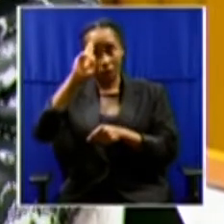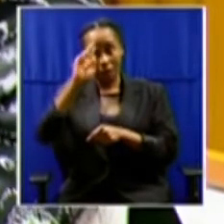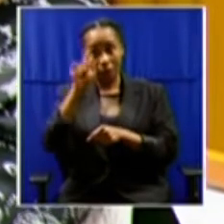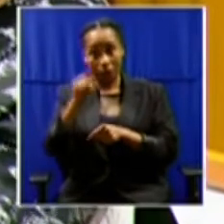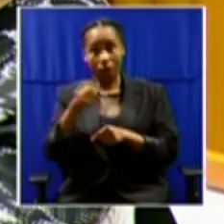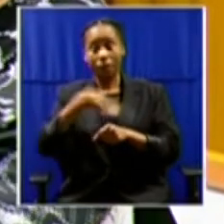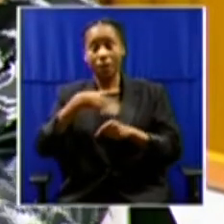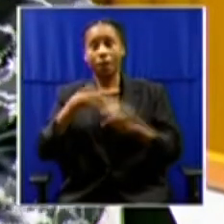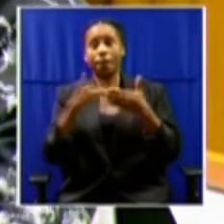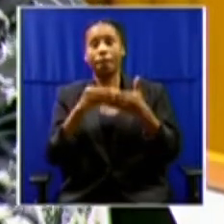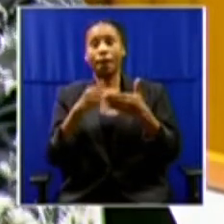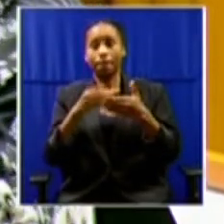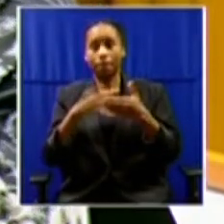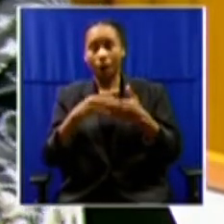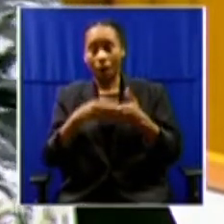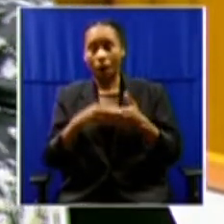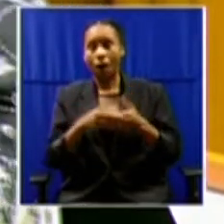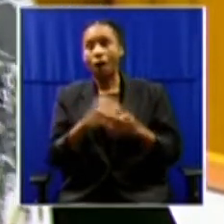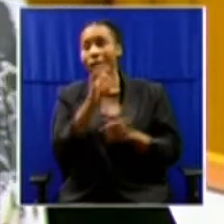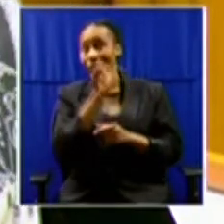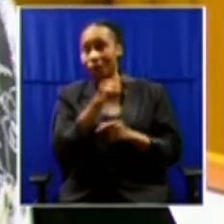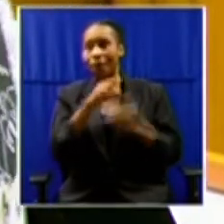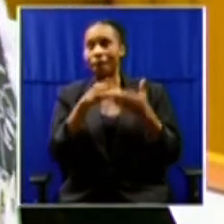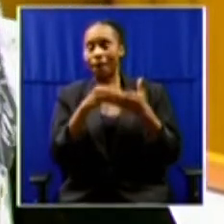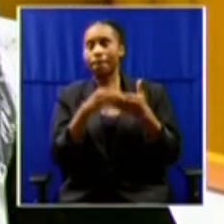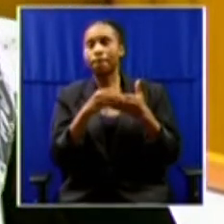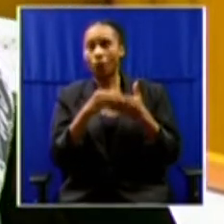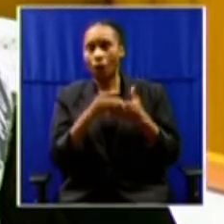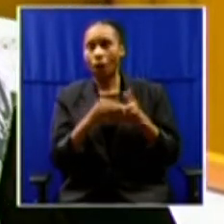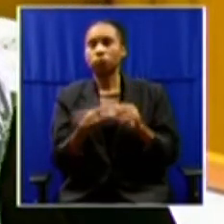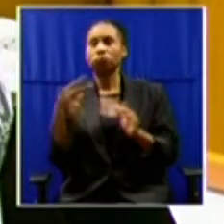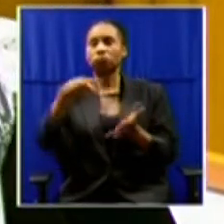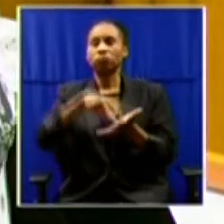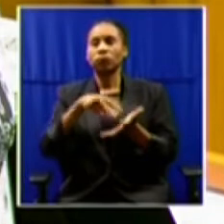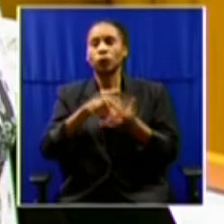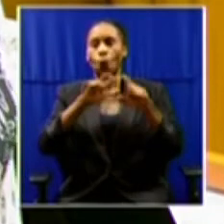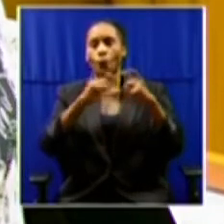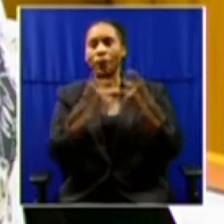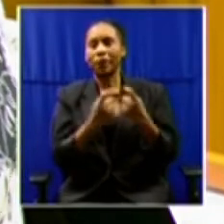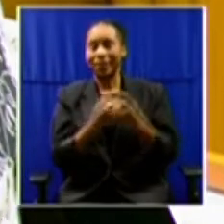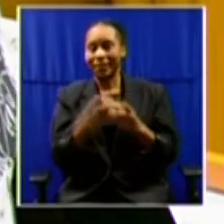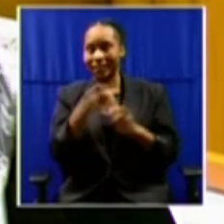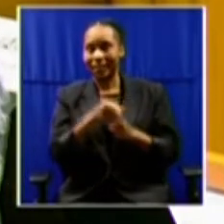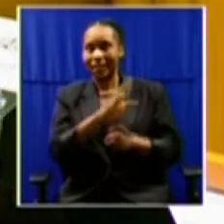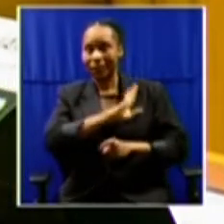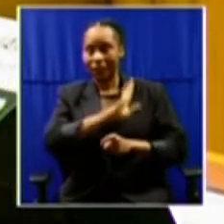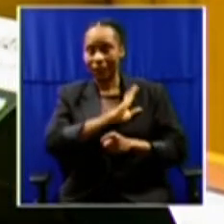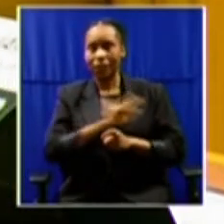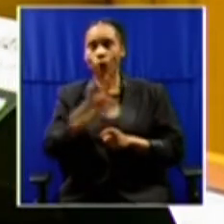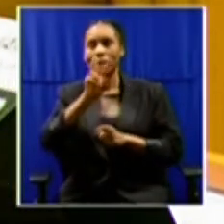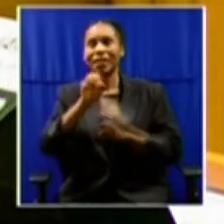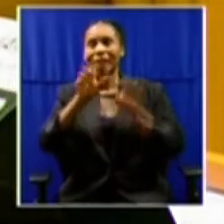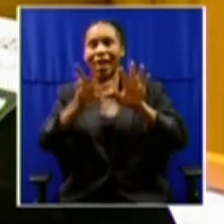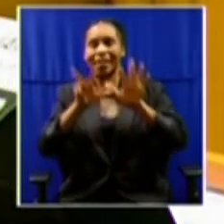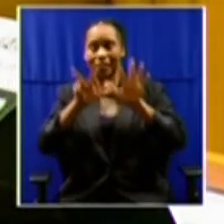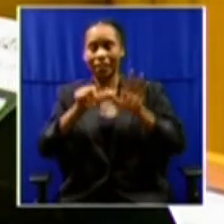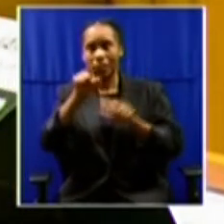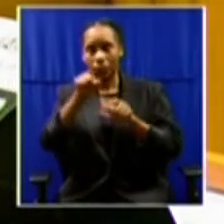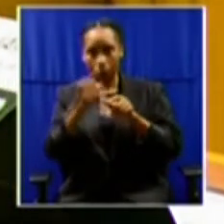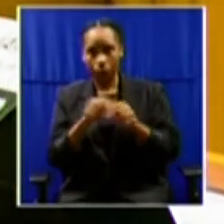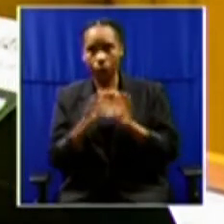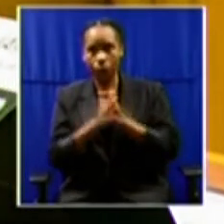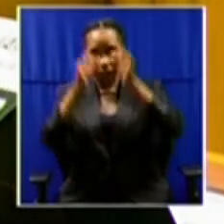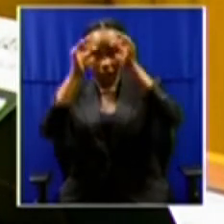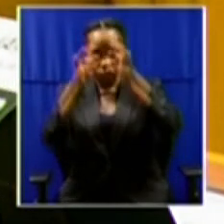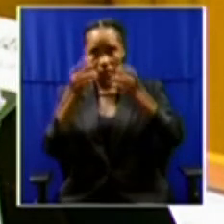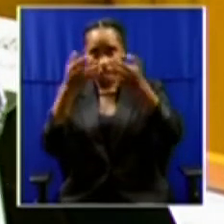on Defense, Honorable Murray, that in 2018, when you took a decision as the Joint Standing